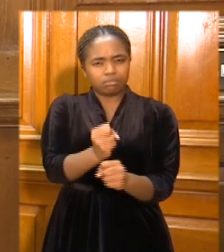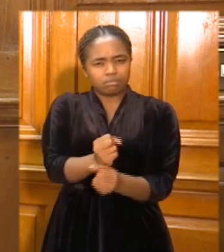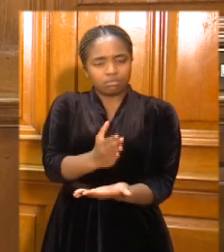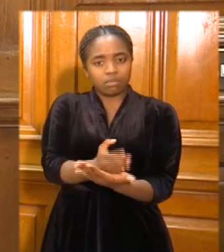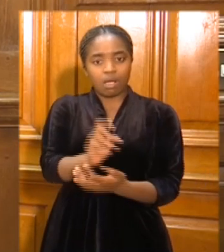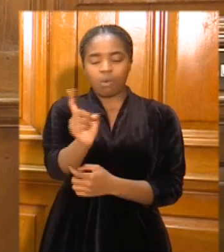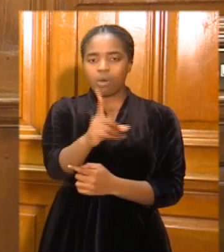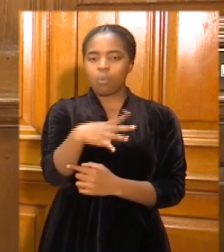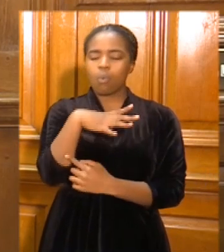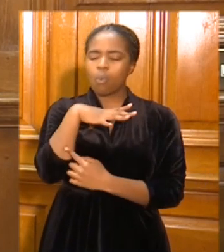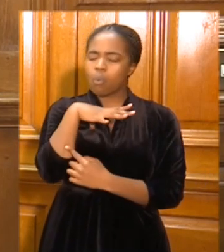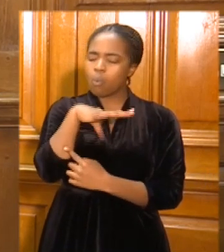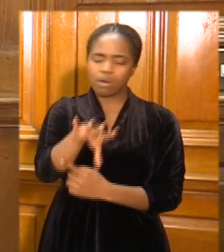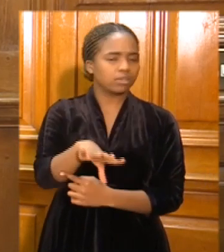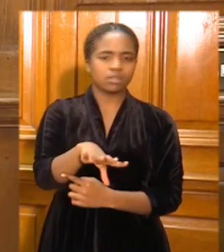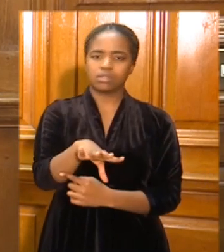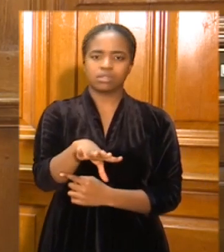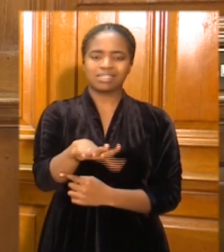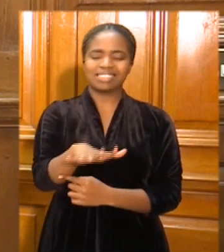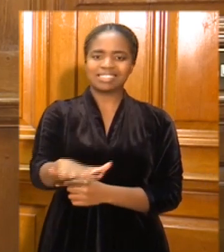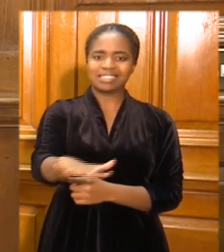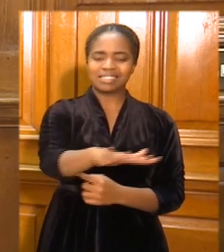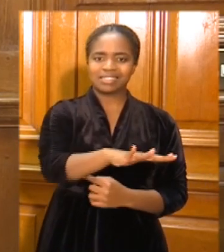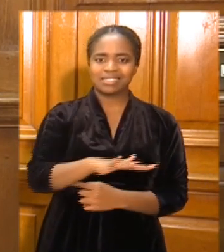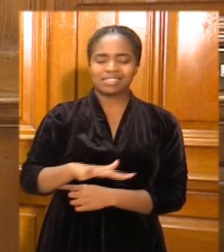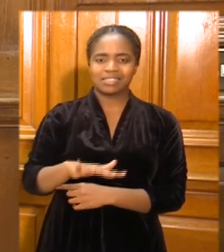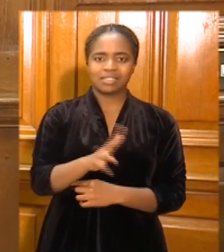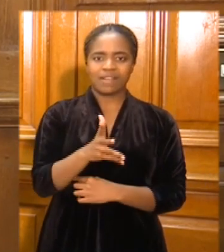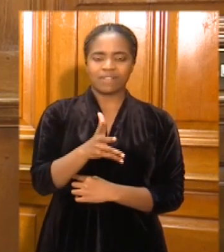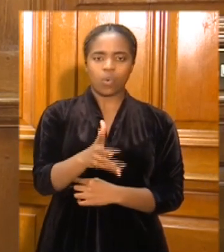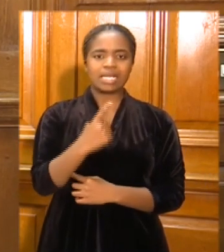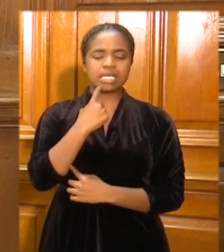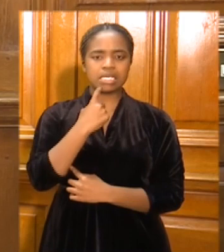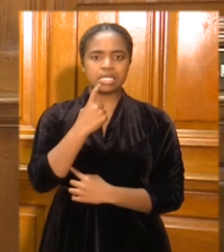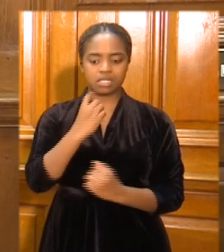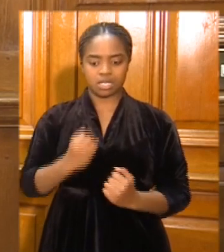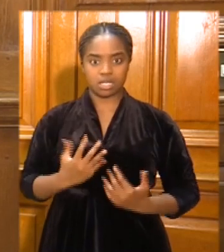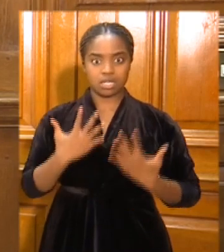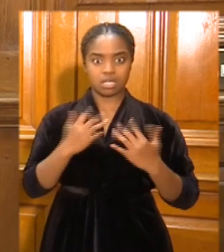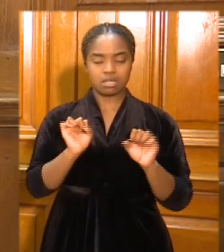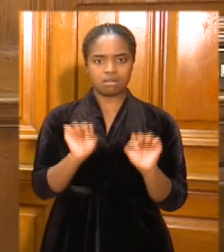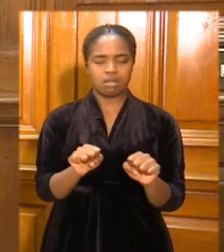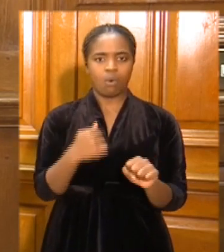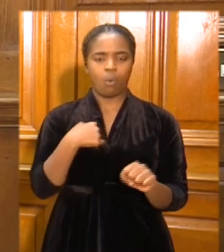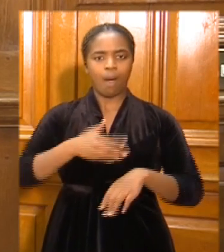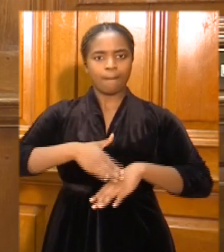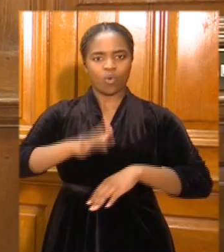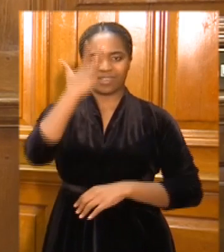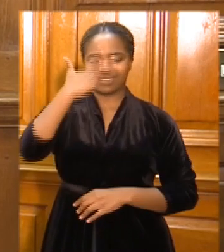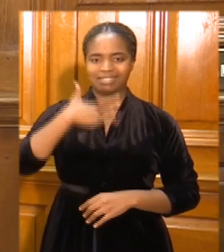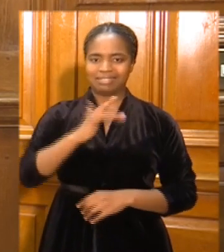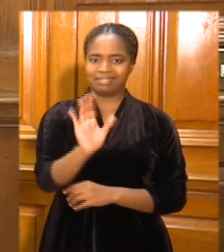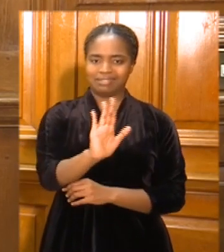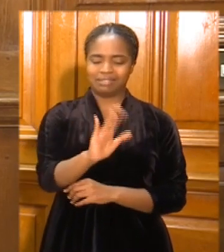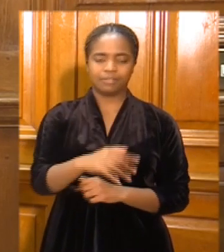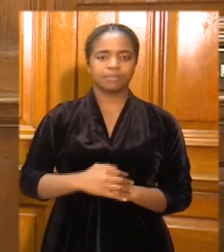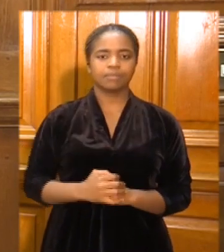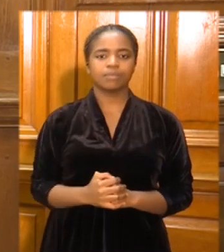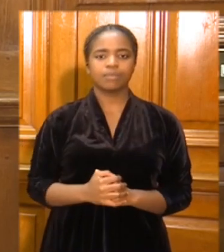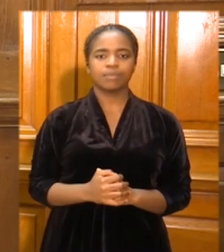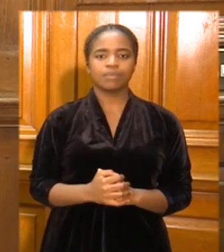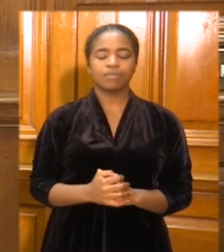do not create the space for the emergence of other health crises. Routine